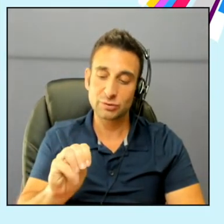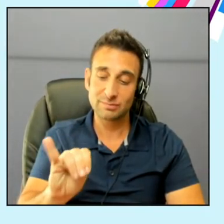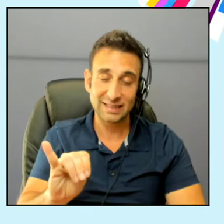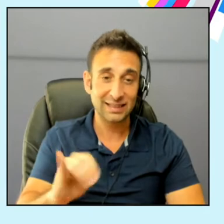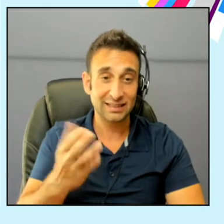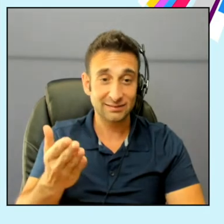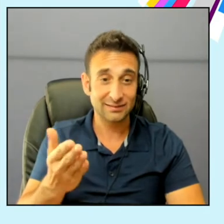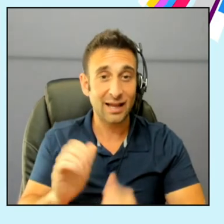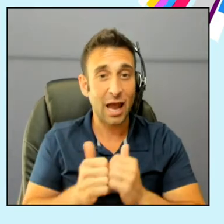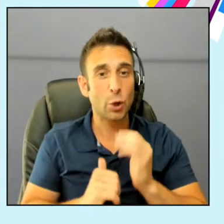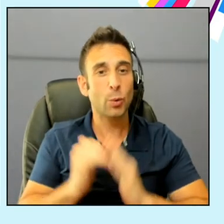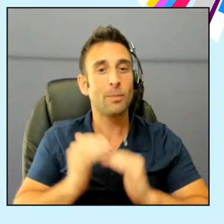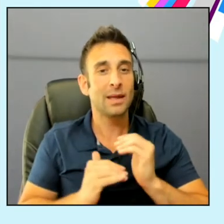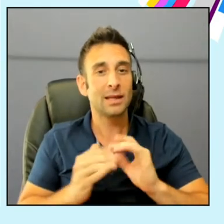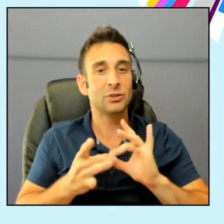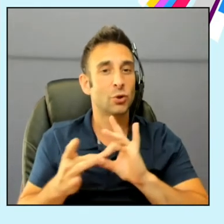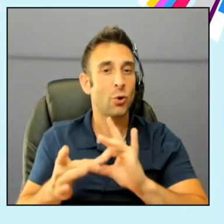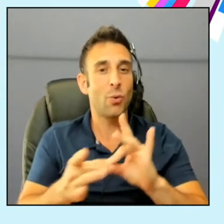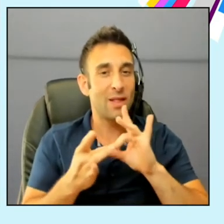coalitions.